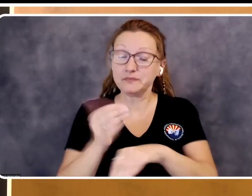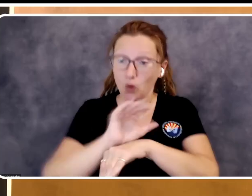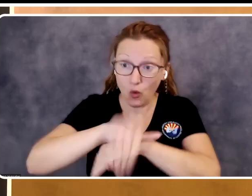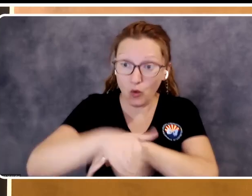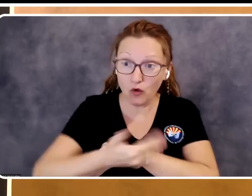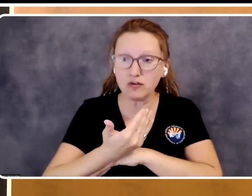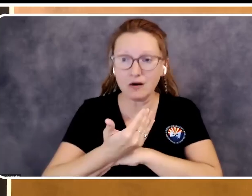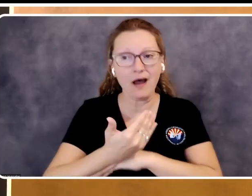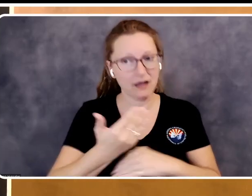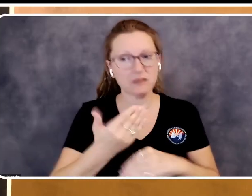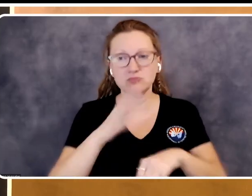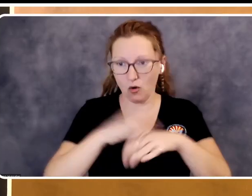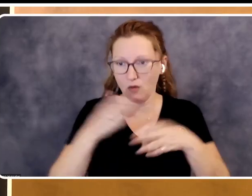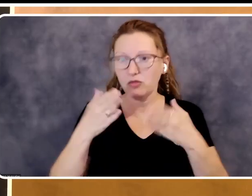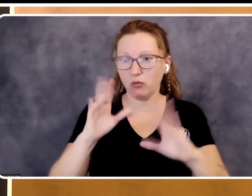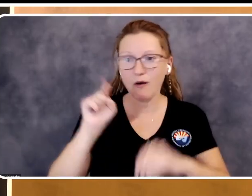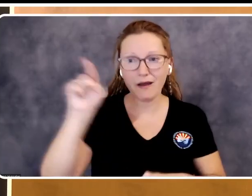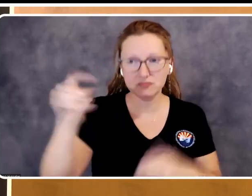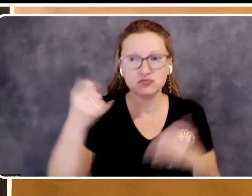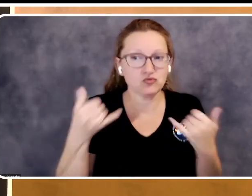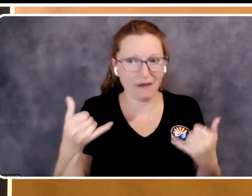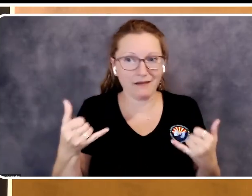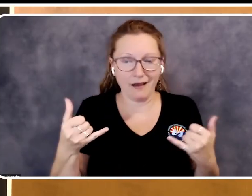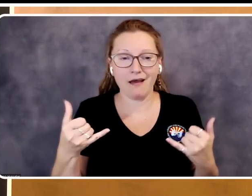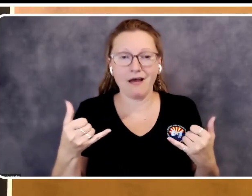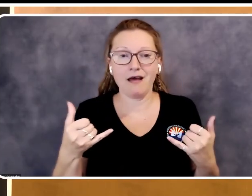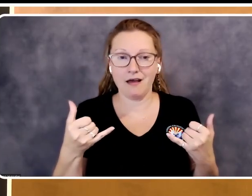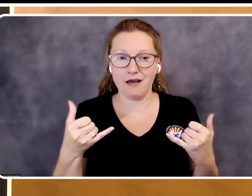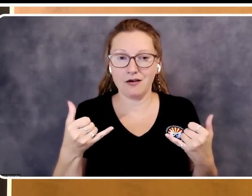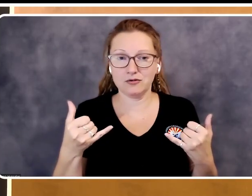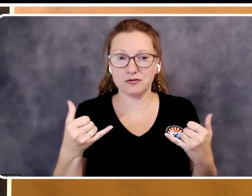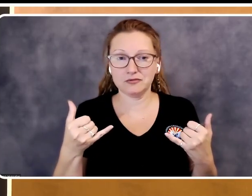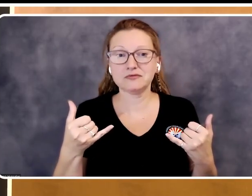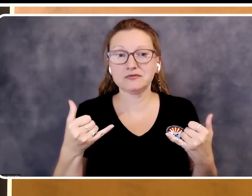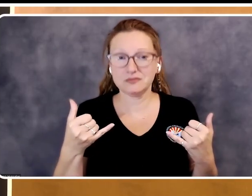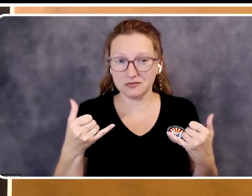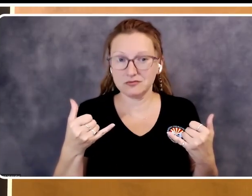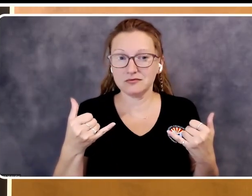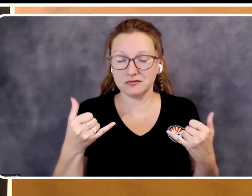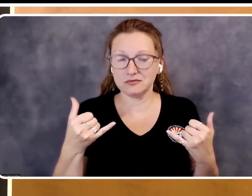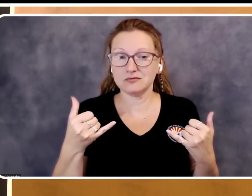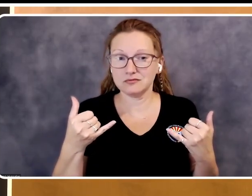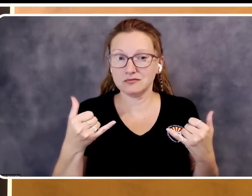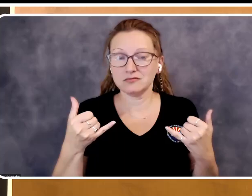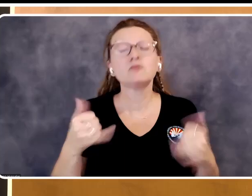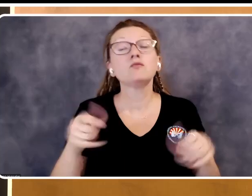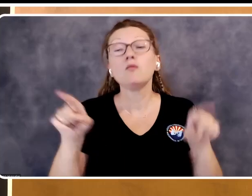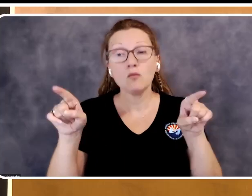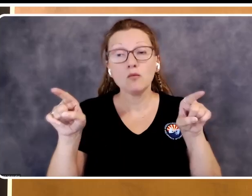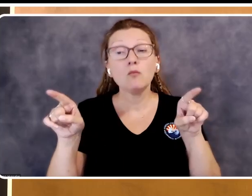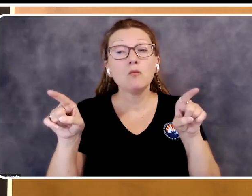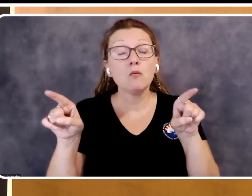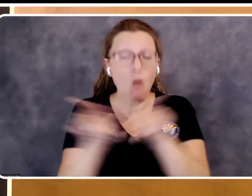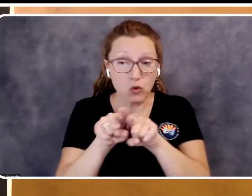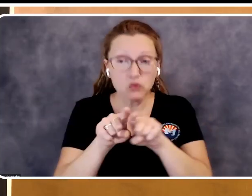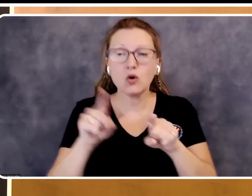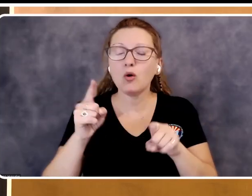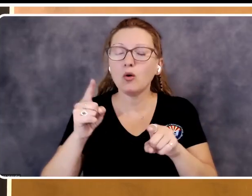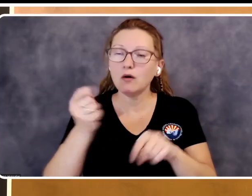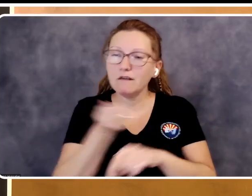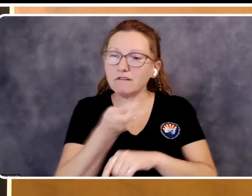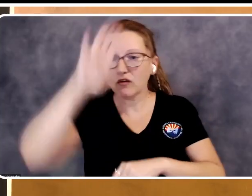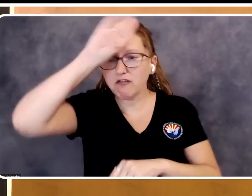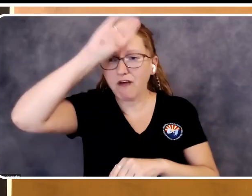but they're on their way out there right now. We also swung some of the day resources to help out up in that northwest corner